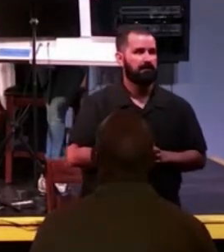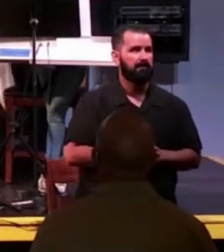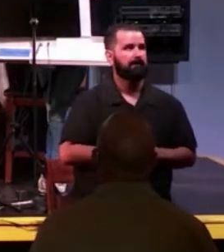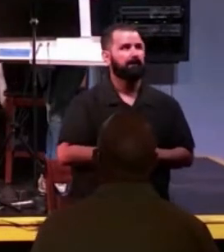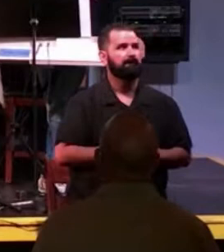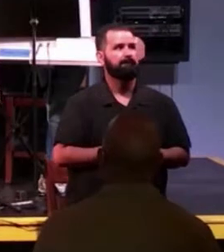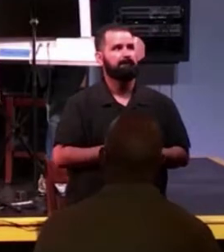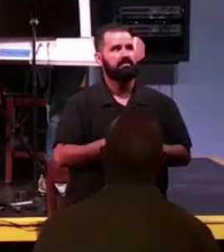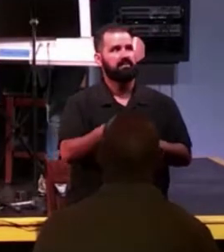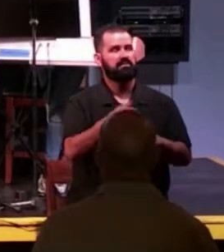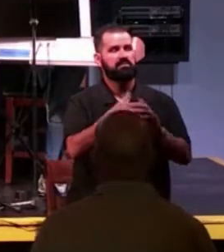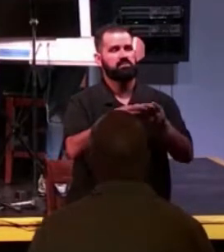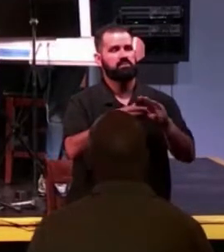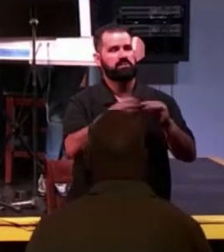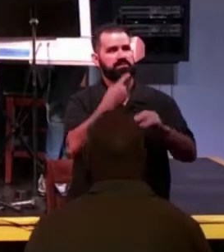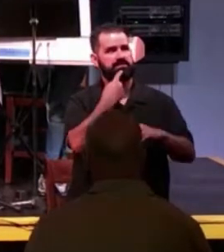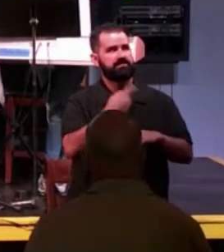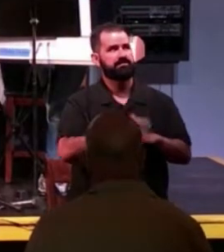The Bible says,